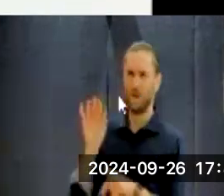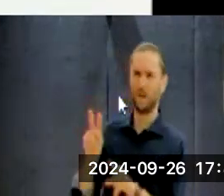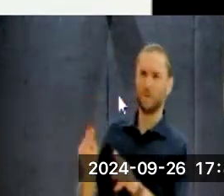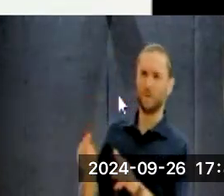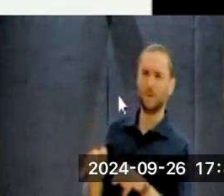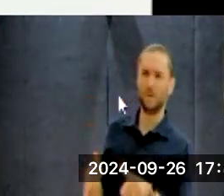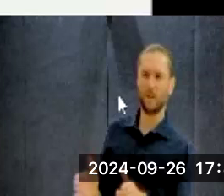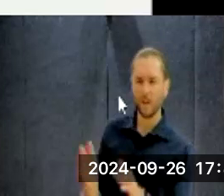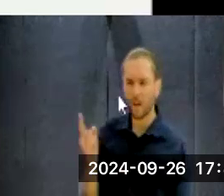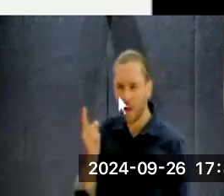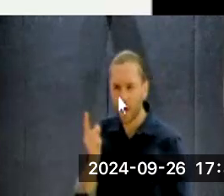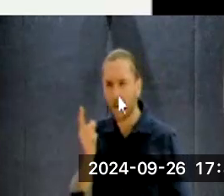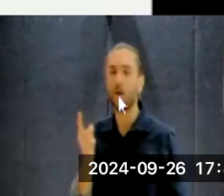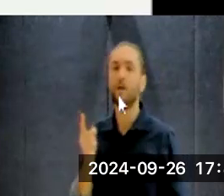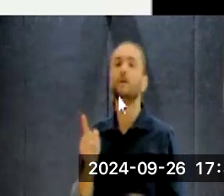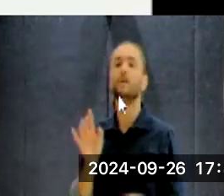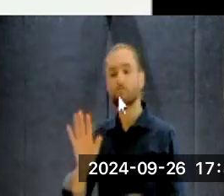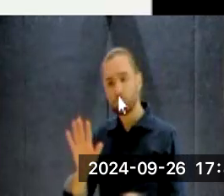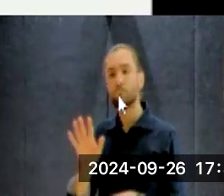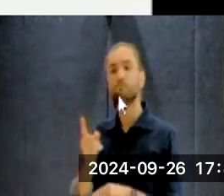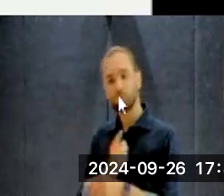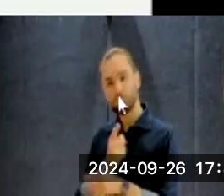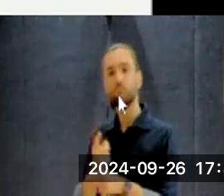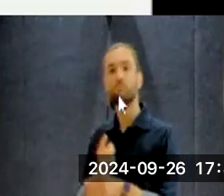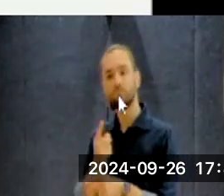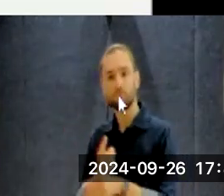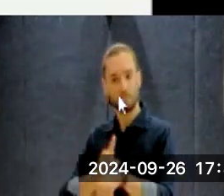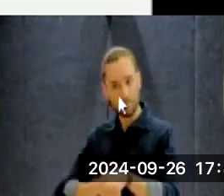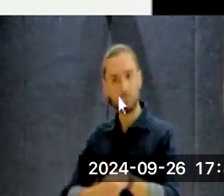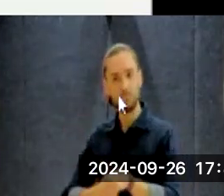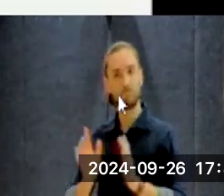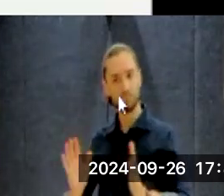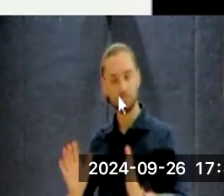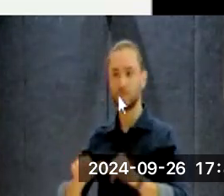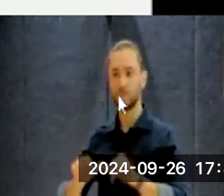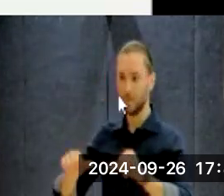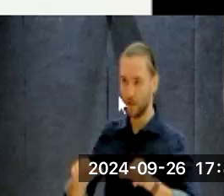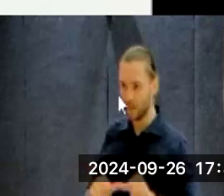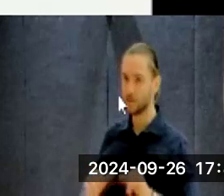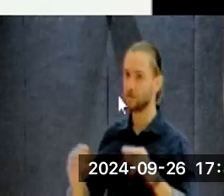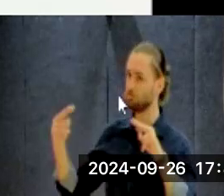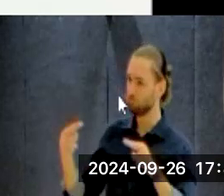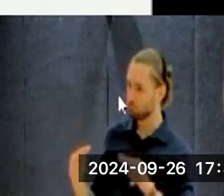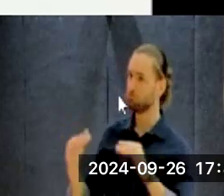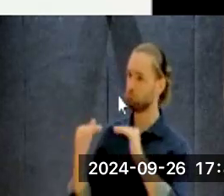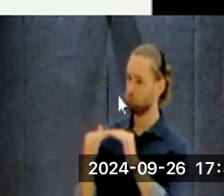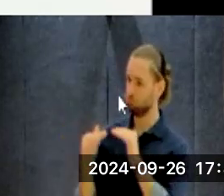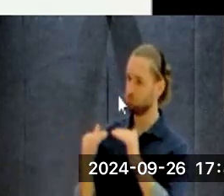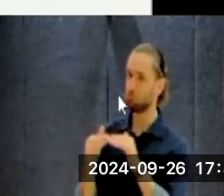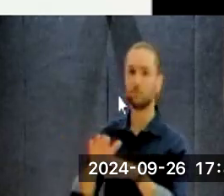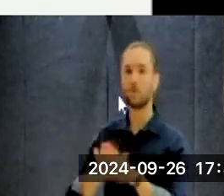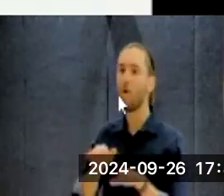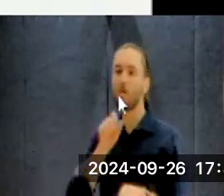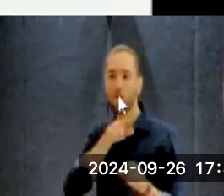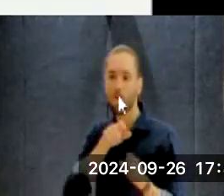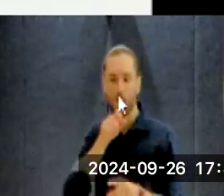Maintain a respectful space. Everyone is deserving of respect. That means I encourage everyone to treat each other with kindness and